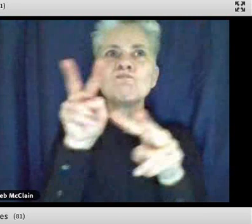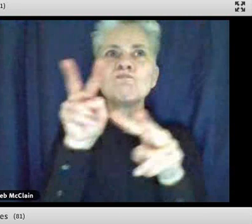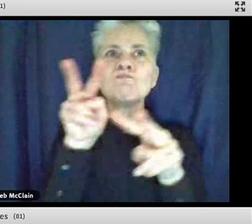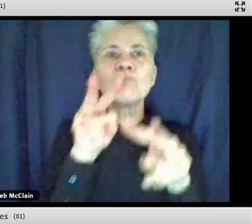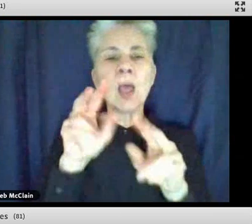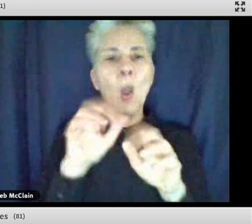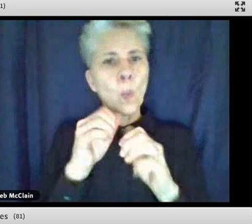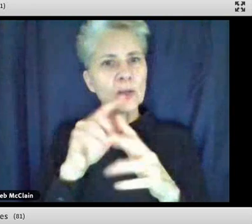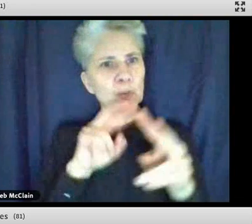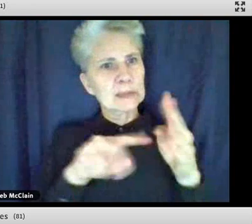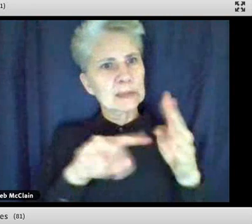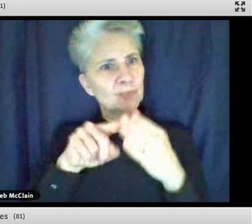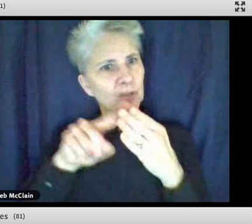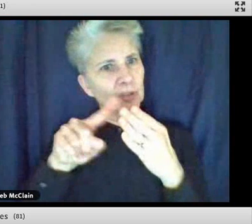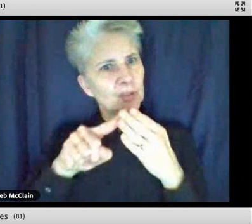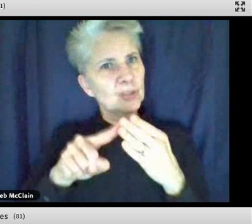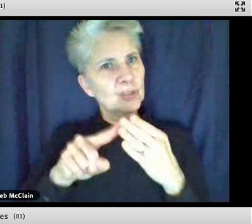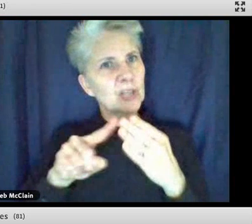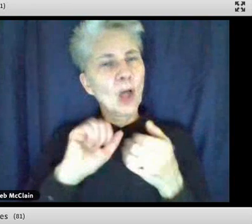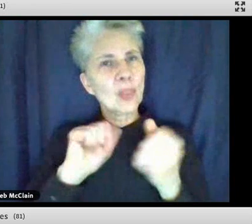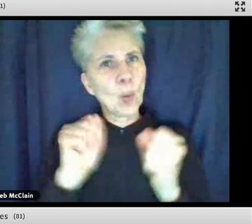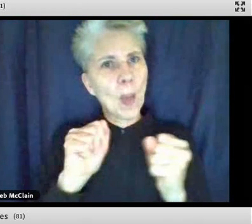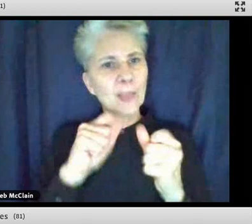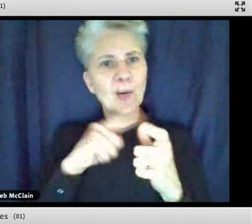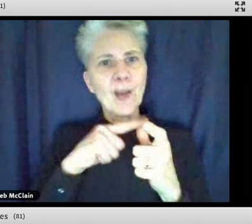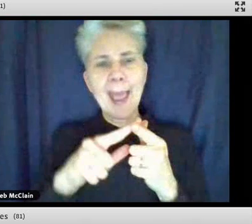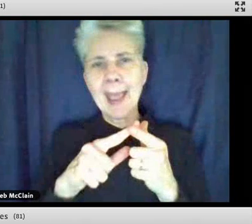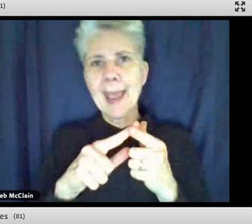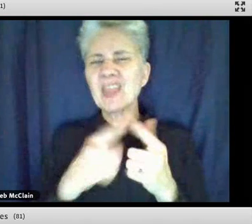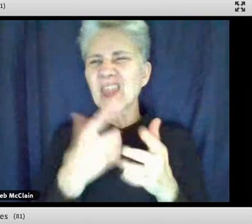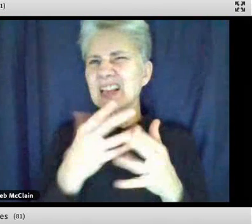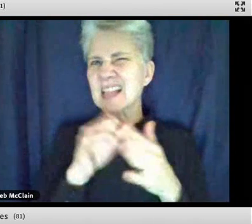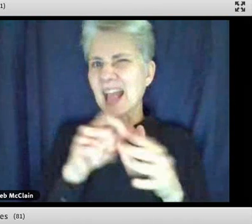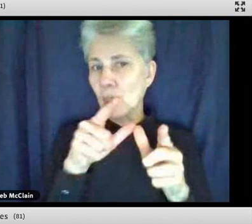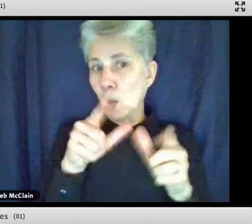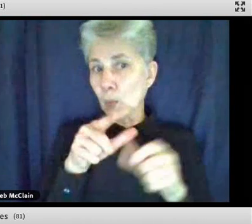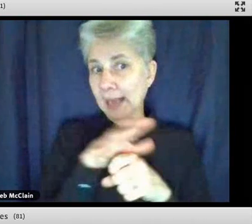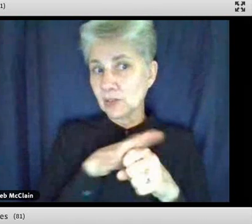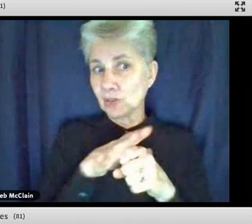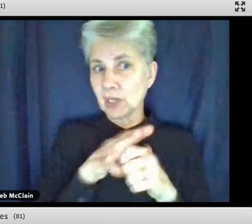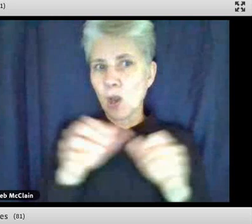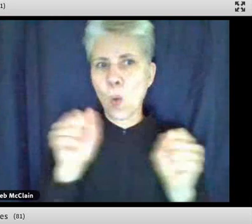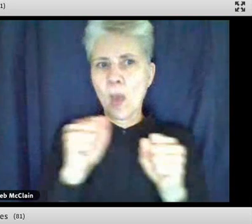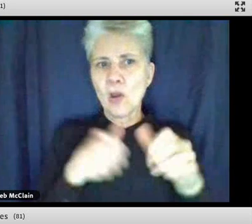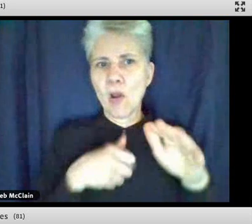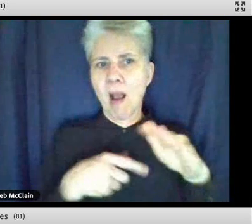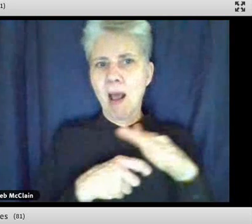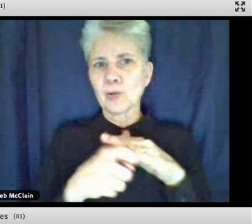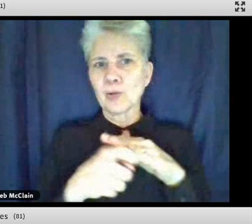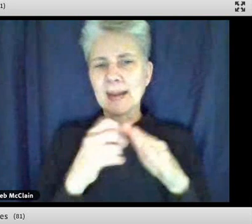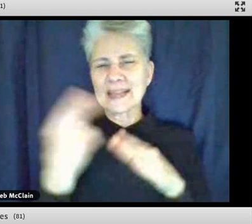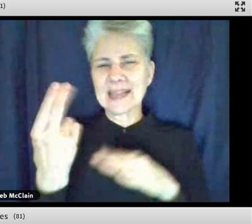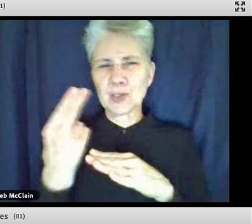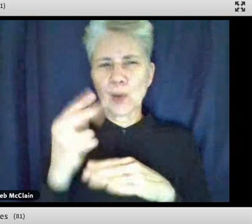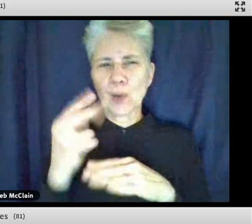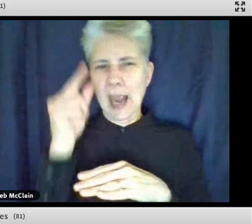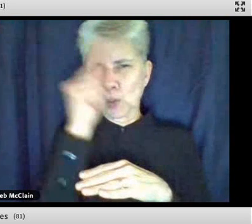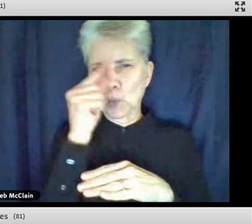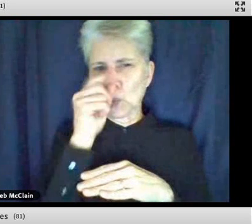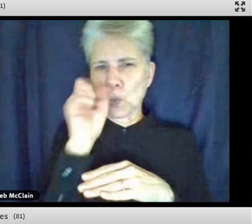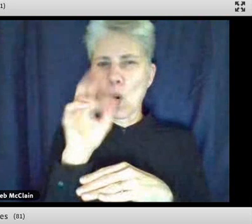can look at checking on the weather and things like location. Weather Underground has a history, and Google Earth you can check